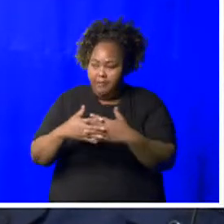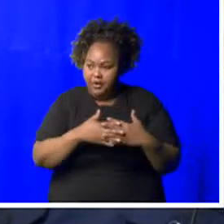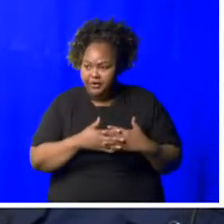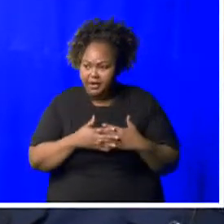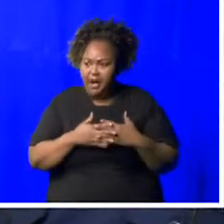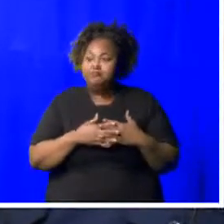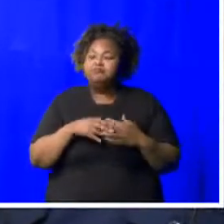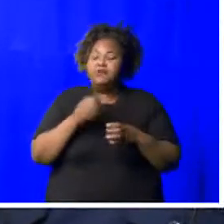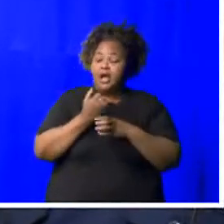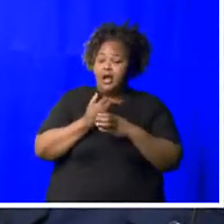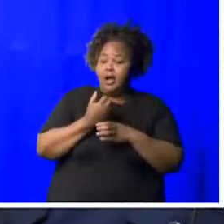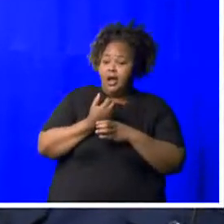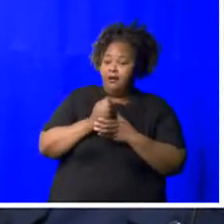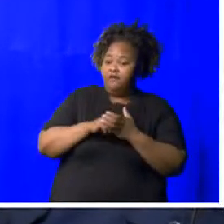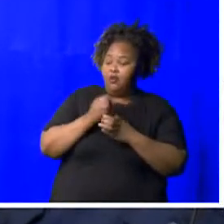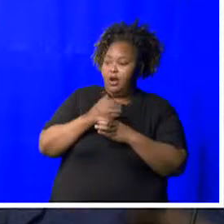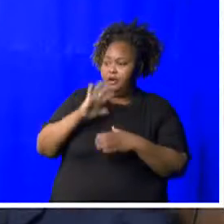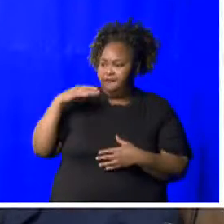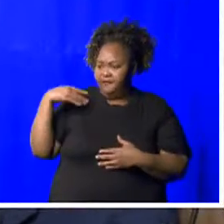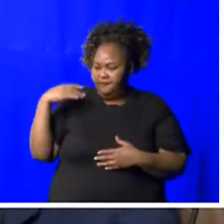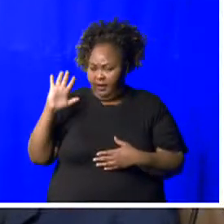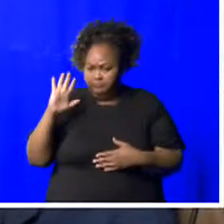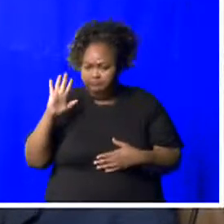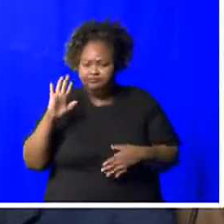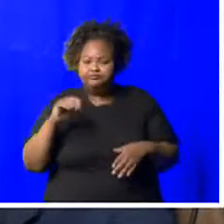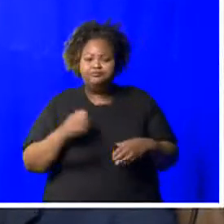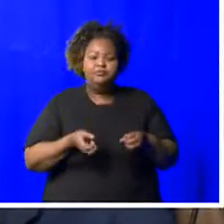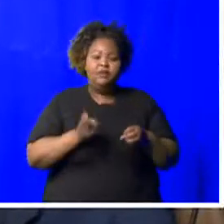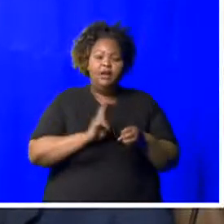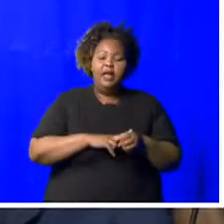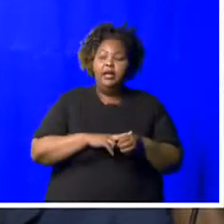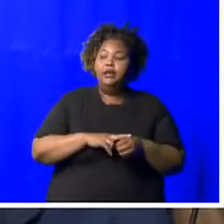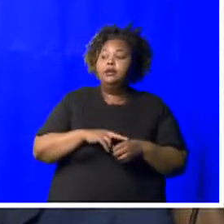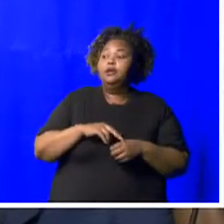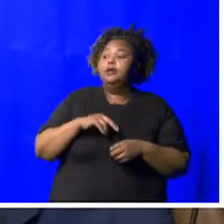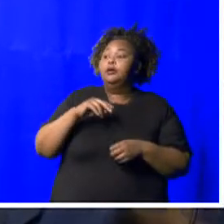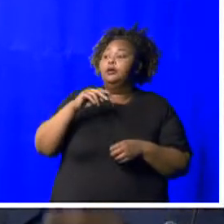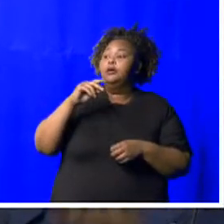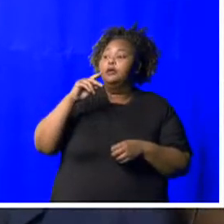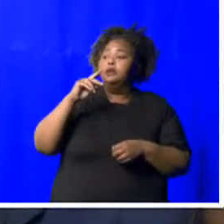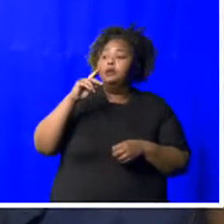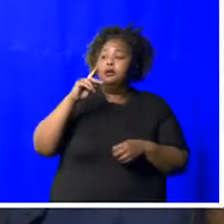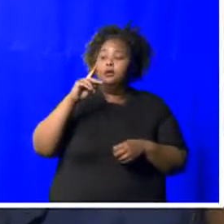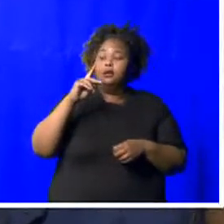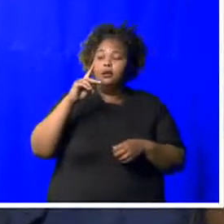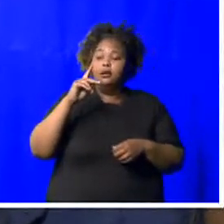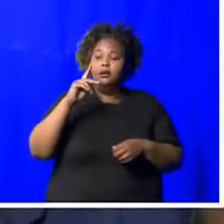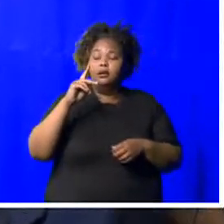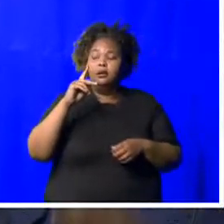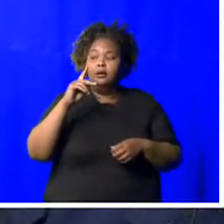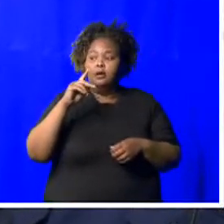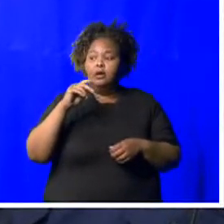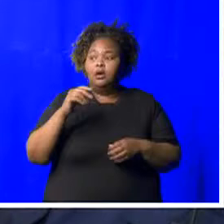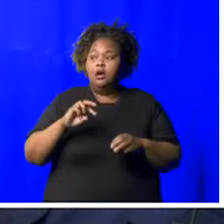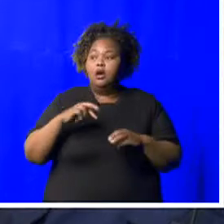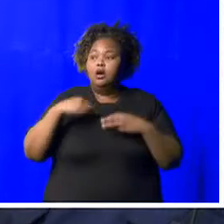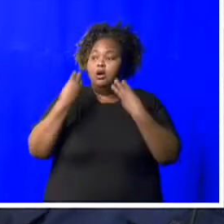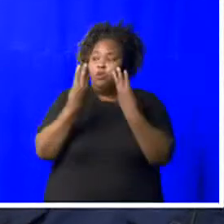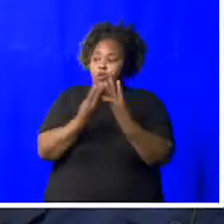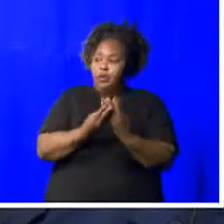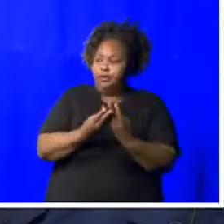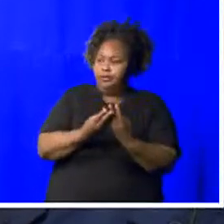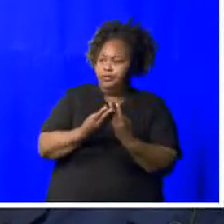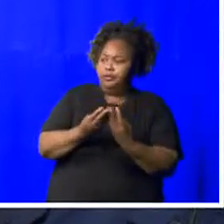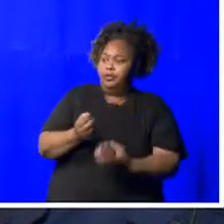International Development, Badia, the Kuwait Fund, the Saudi Fund for Development, the Global Fund,